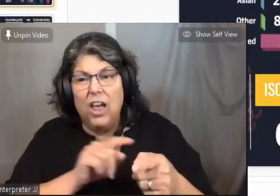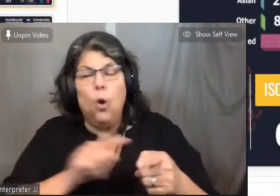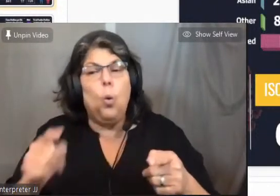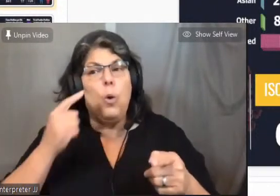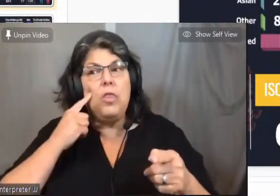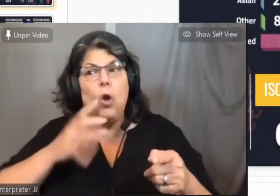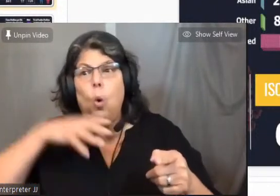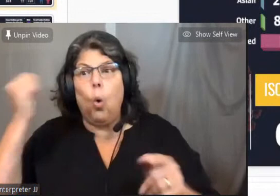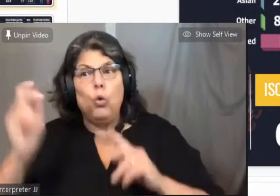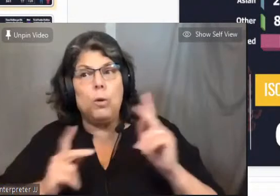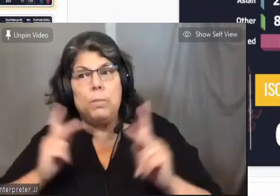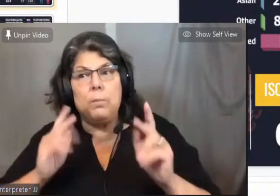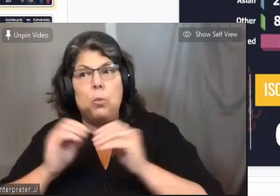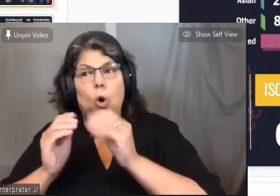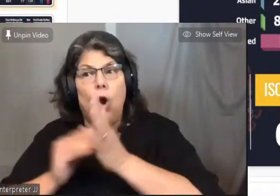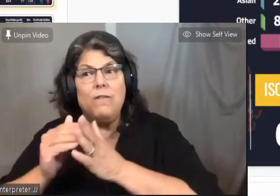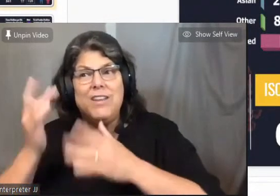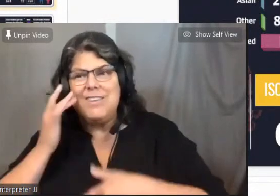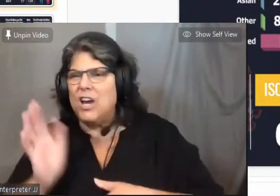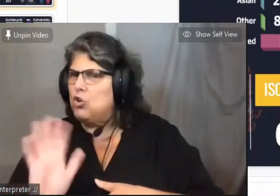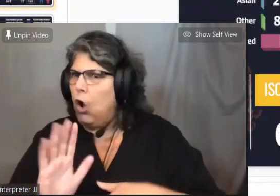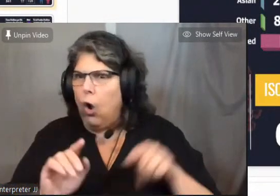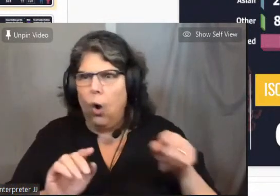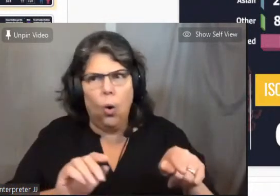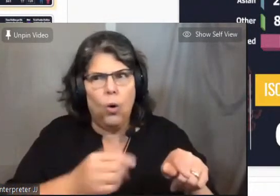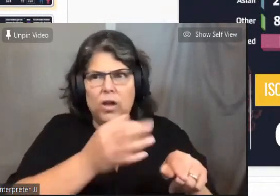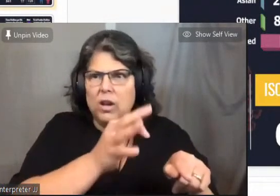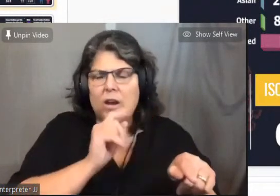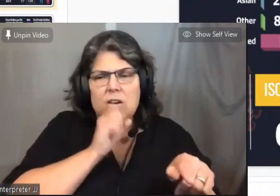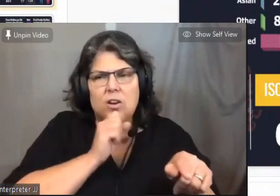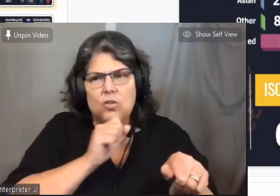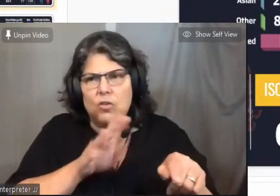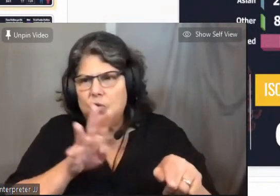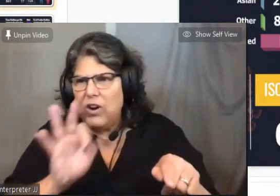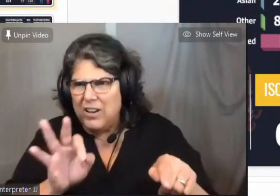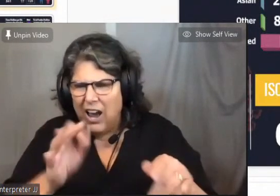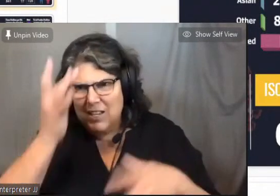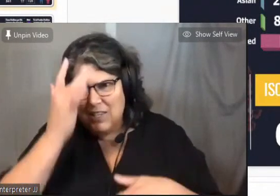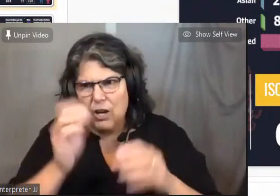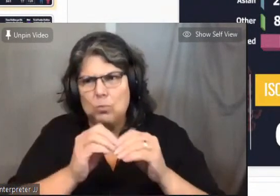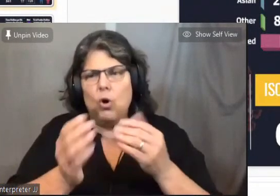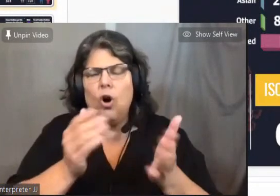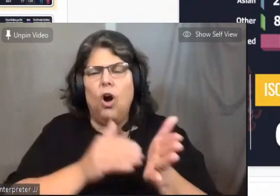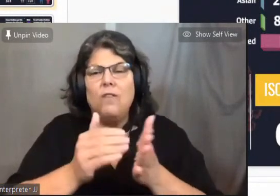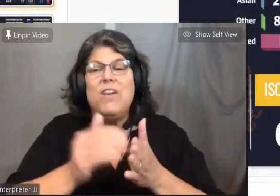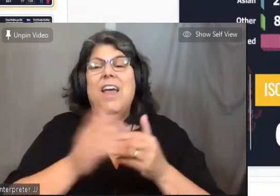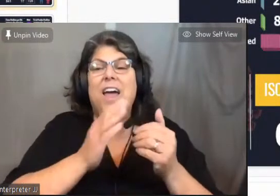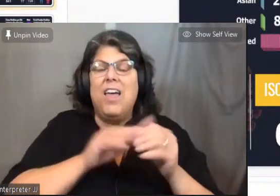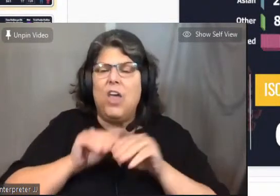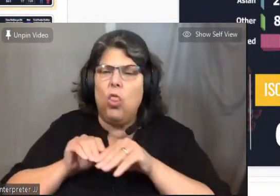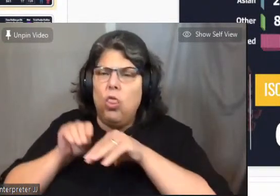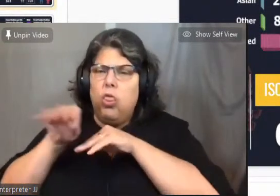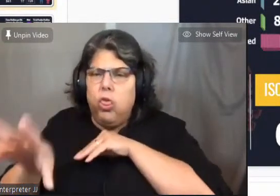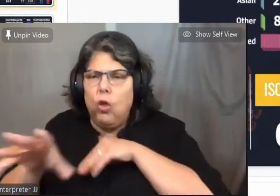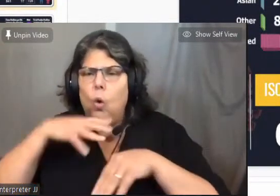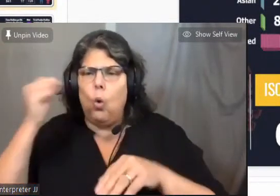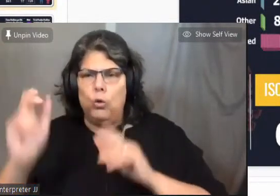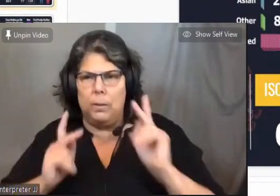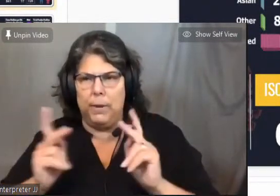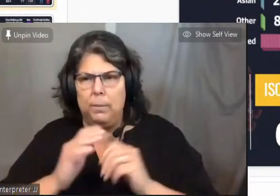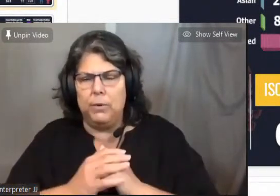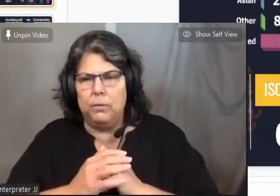vulnerable in the community. And so we worry about them. The other group that is disproportionately affected is